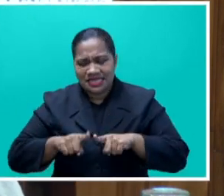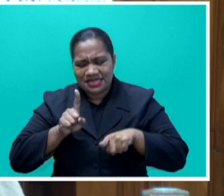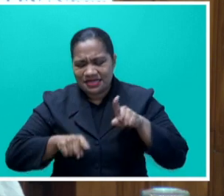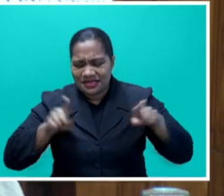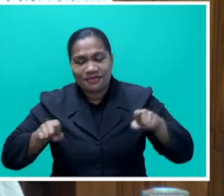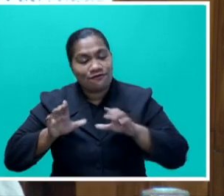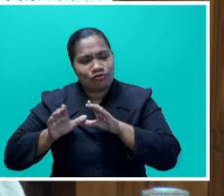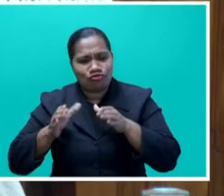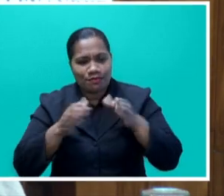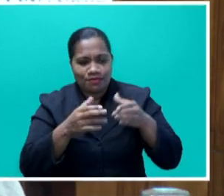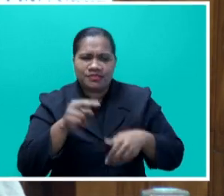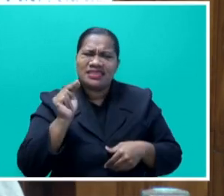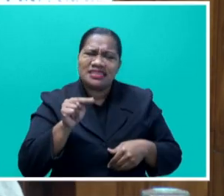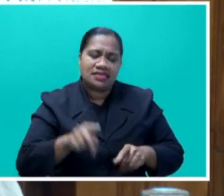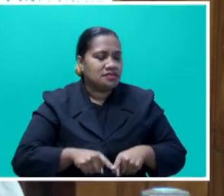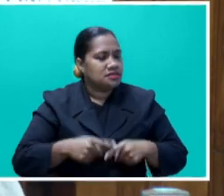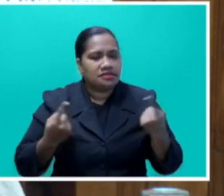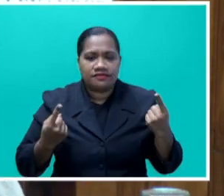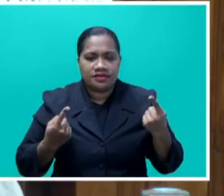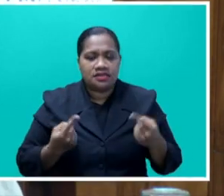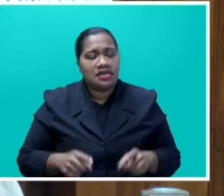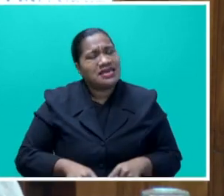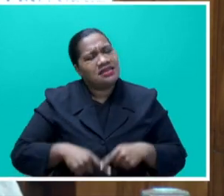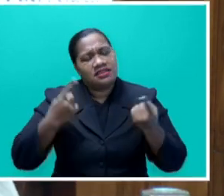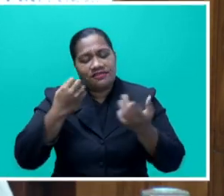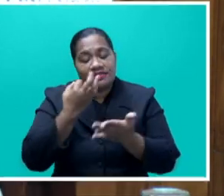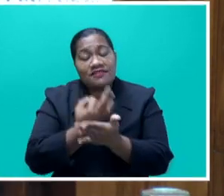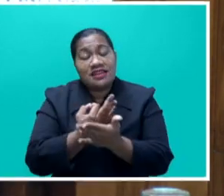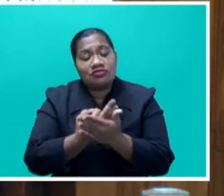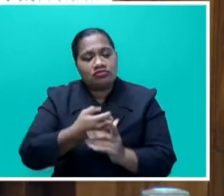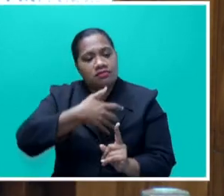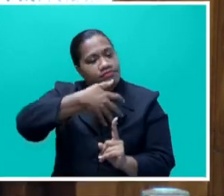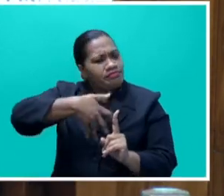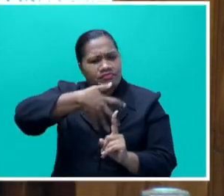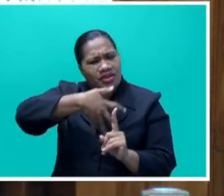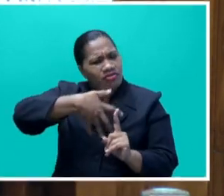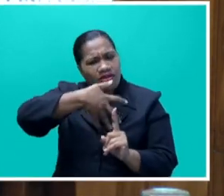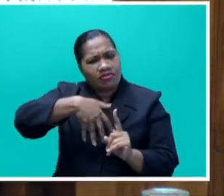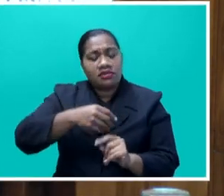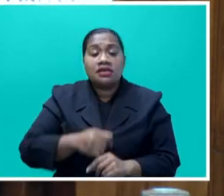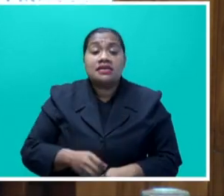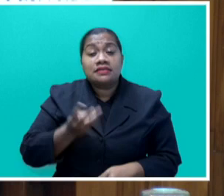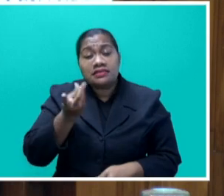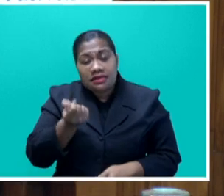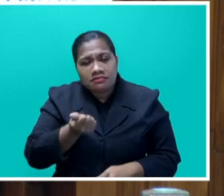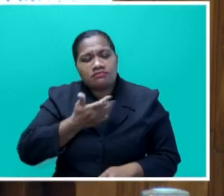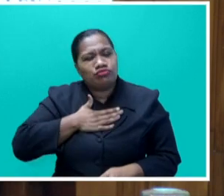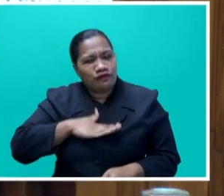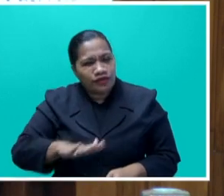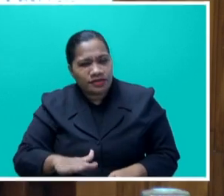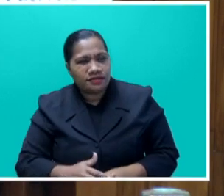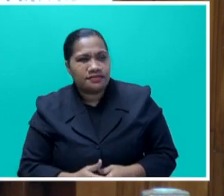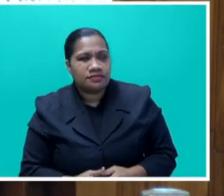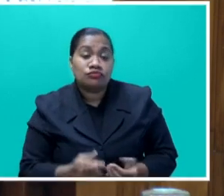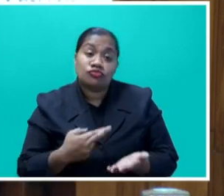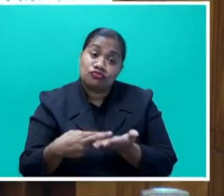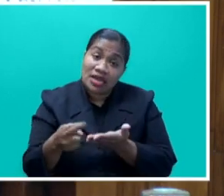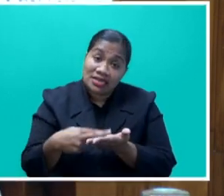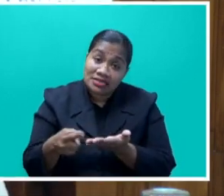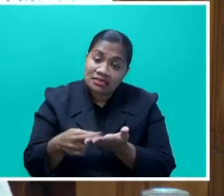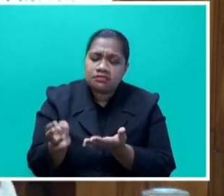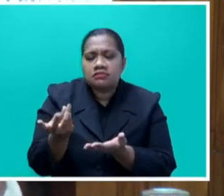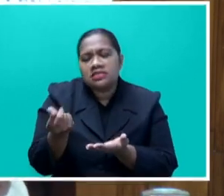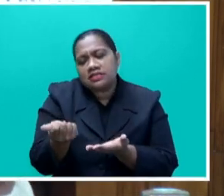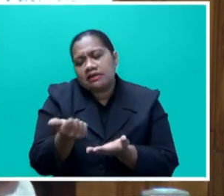different. They have different financial background. Some prefer to rent. Some